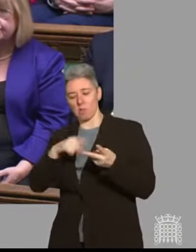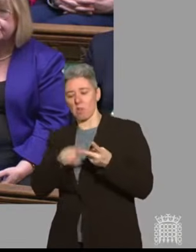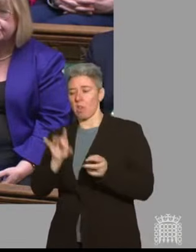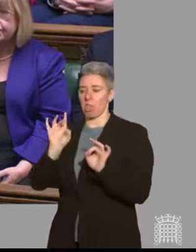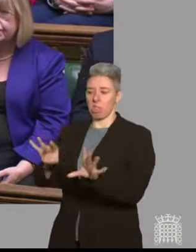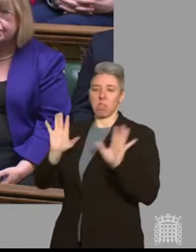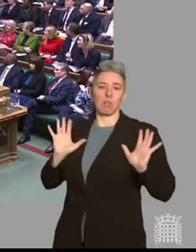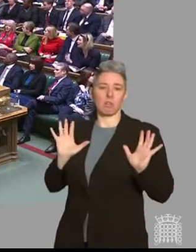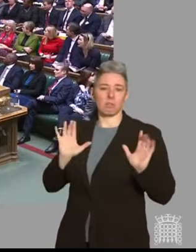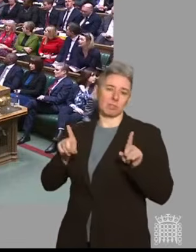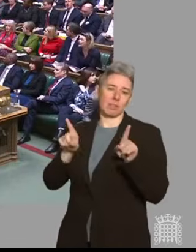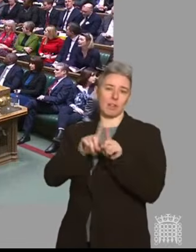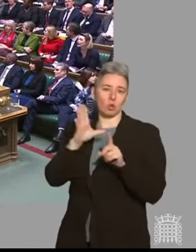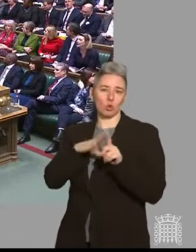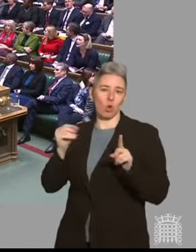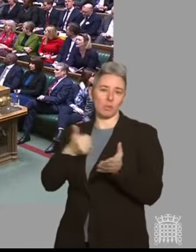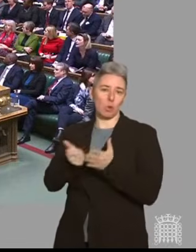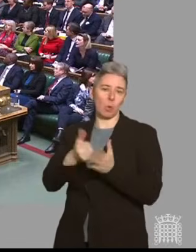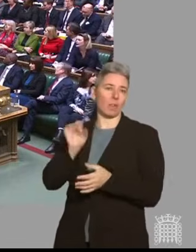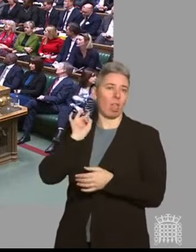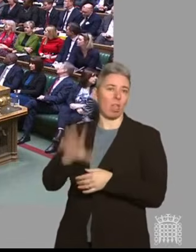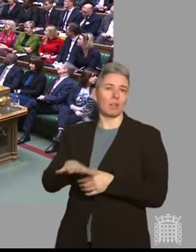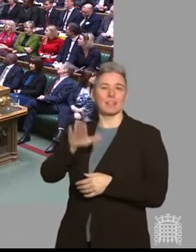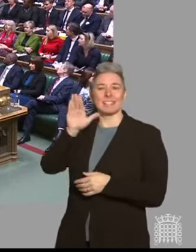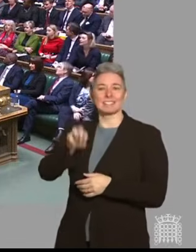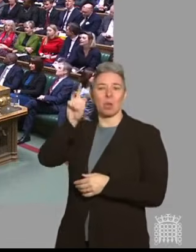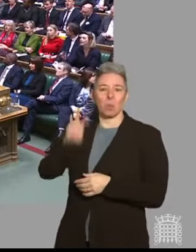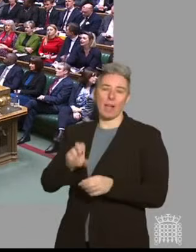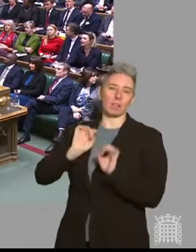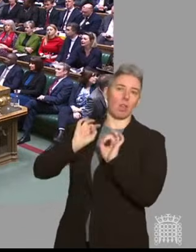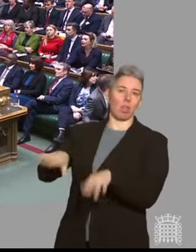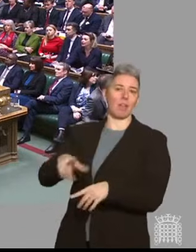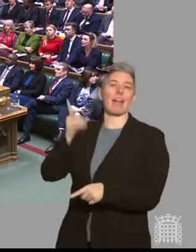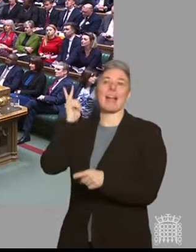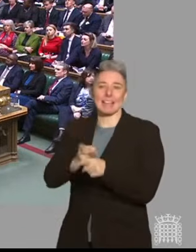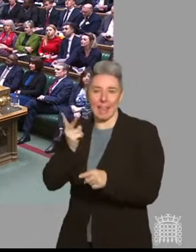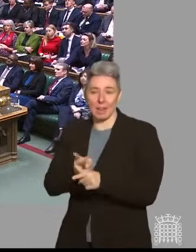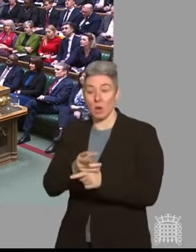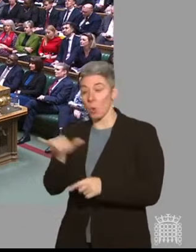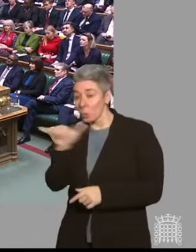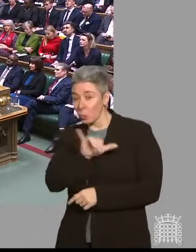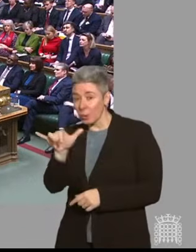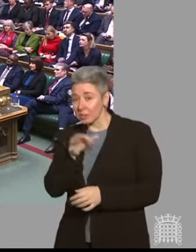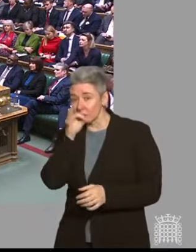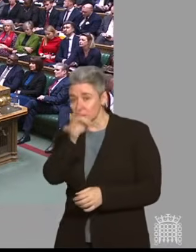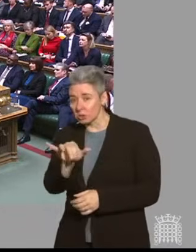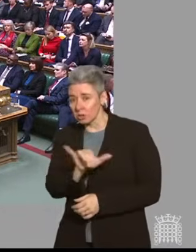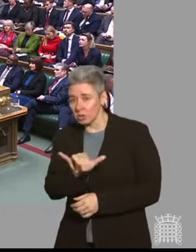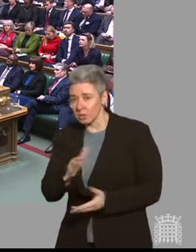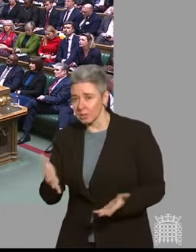communities yet again. Which is it, Prime Minister? Mr.